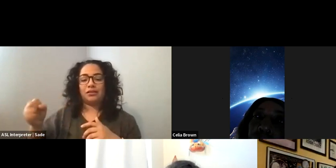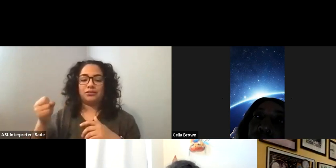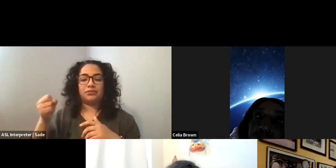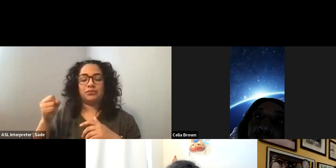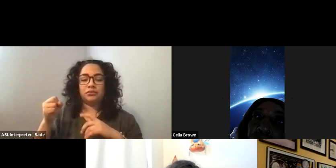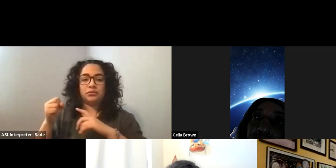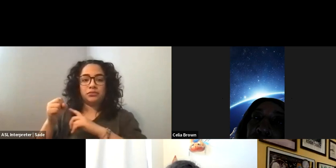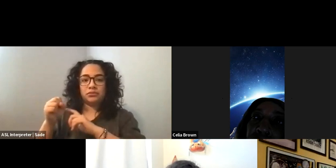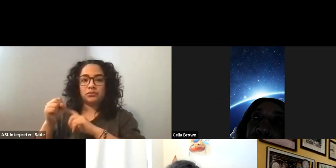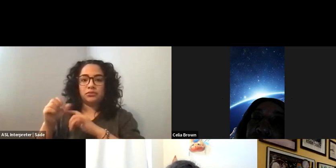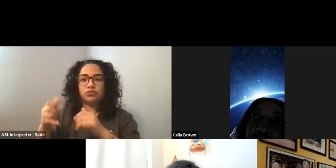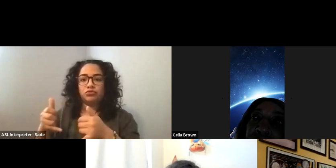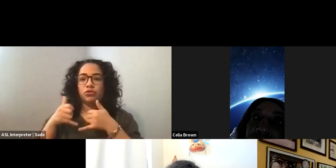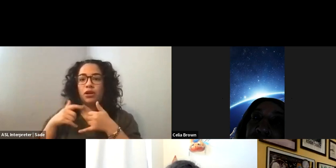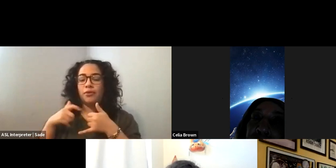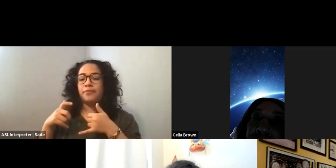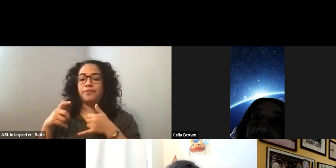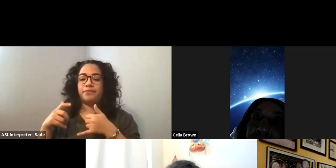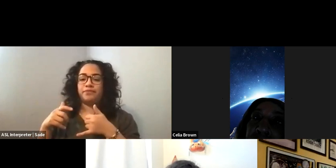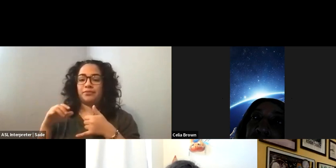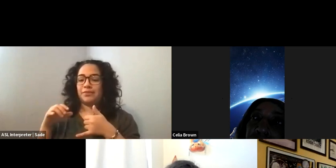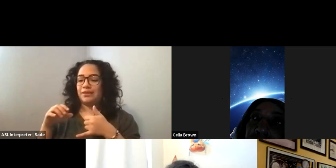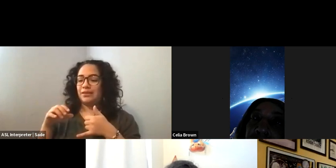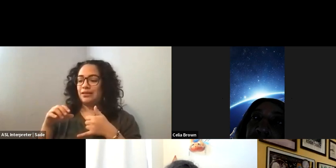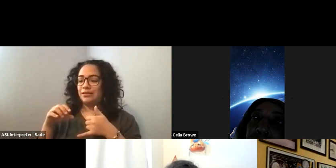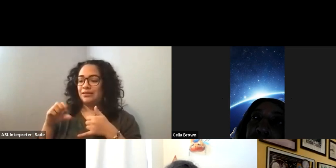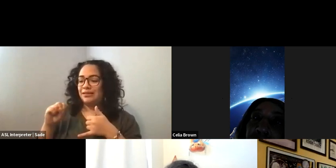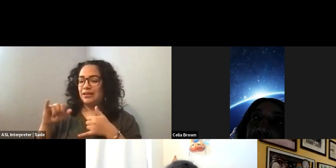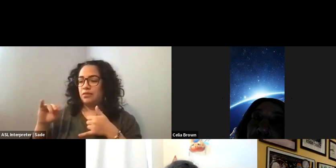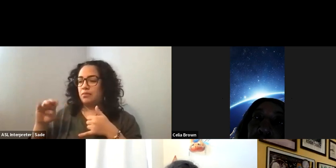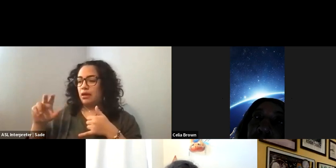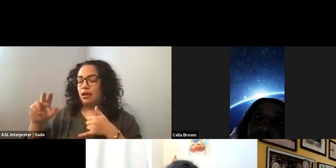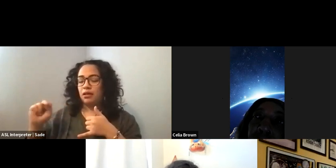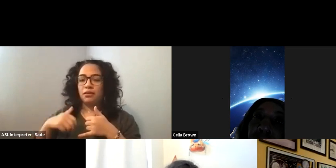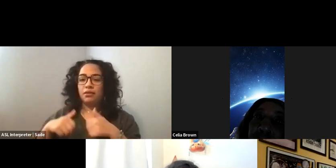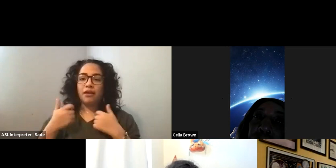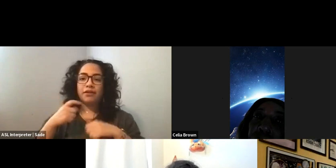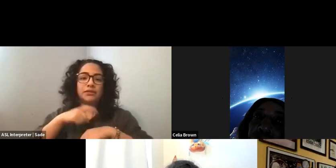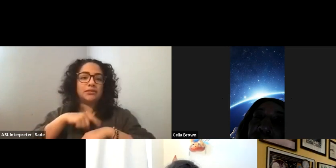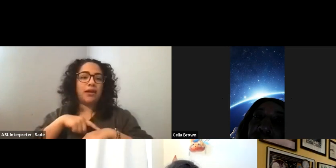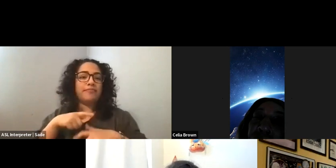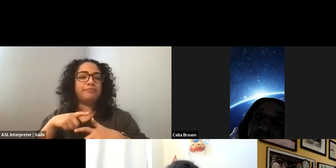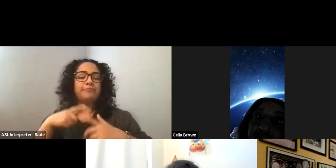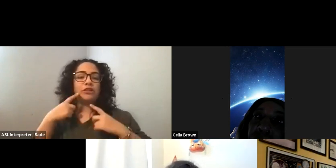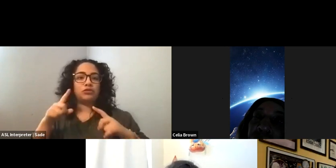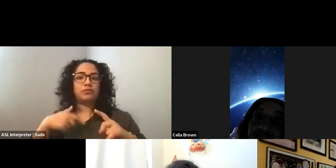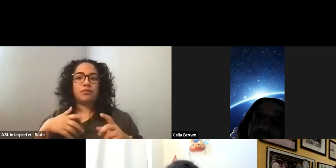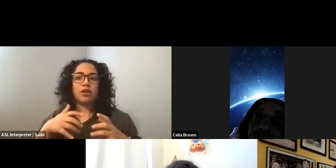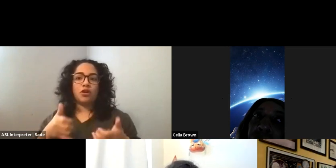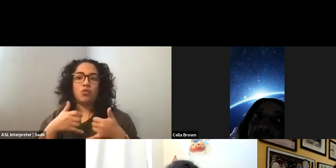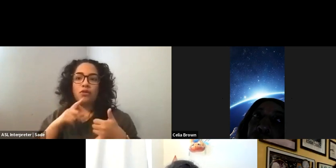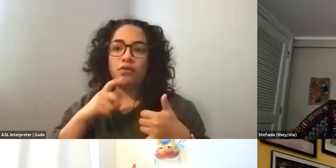people who received the Sally Zinman Lifetime Achievement Award. I'm very, very proud of that. She was one of